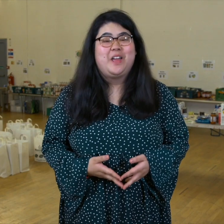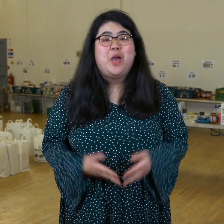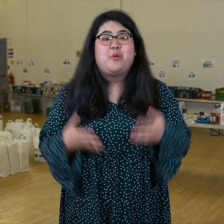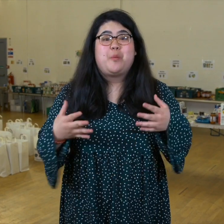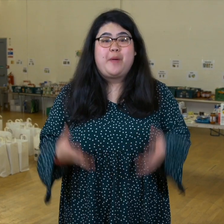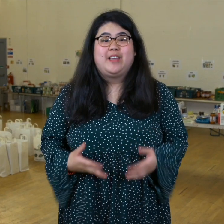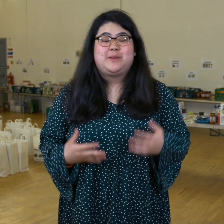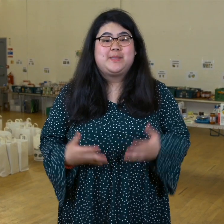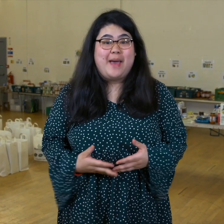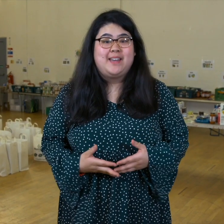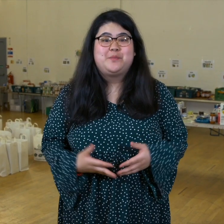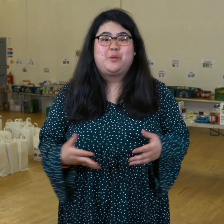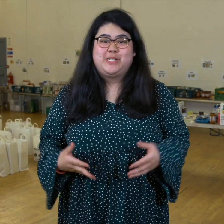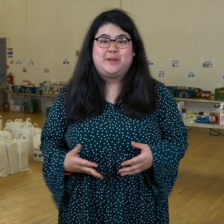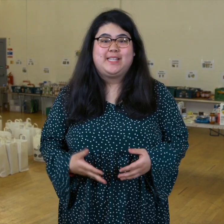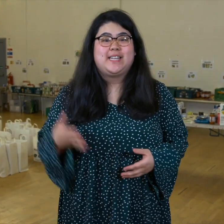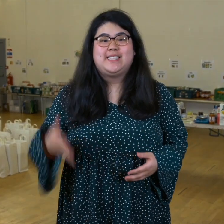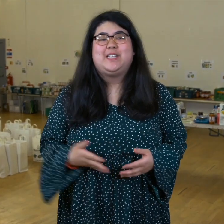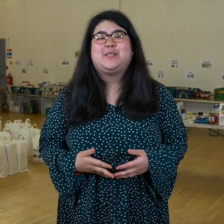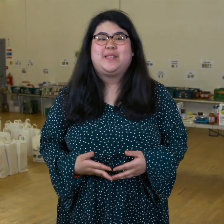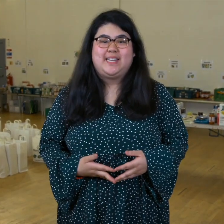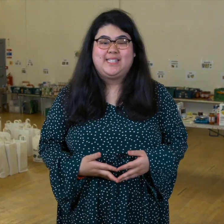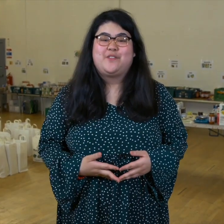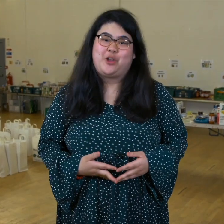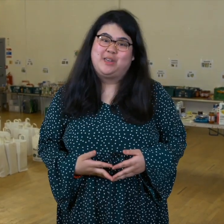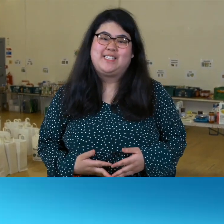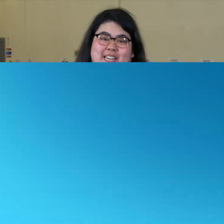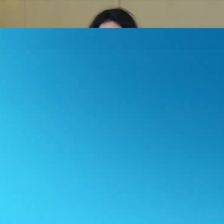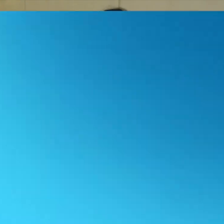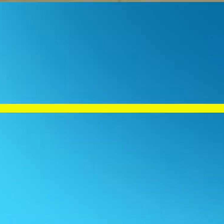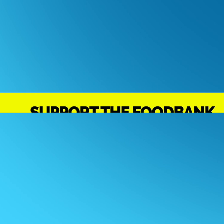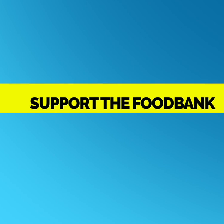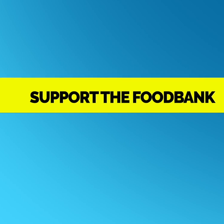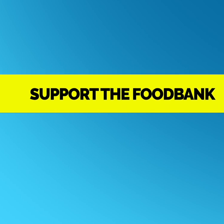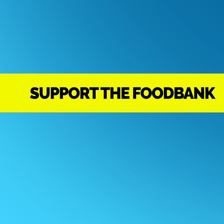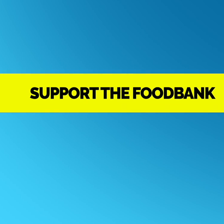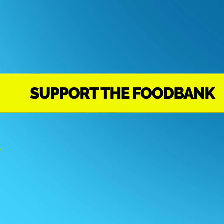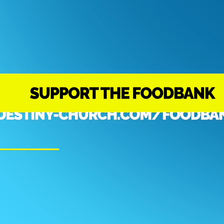the beginning. We're preparing to expand what we're doing to continue to meet the needs of our community.